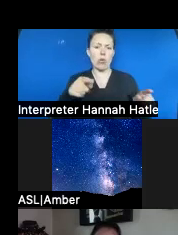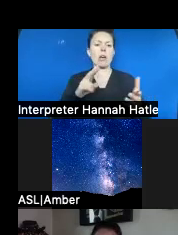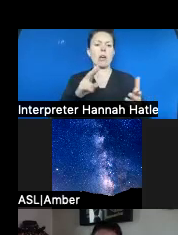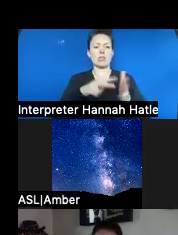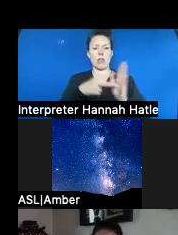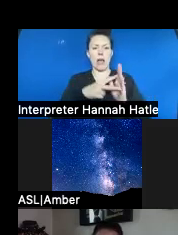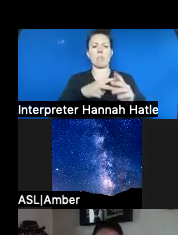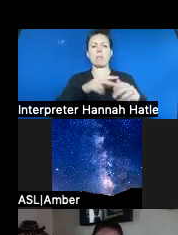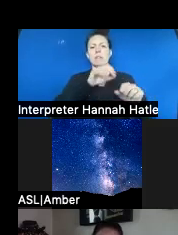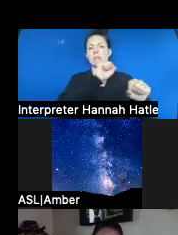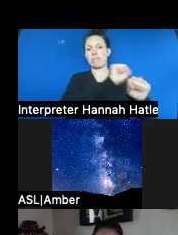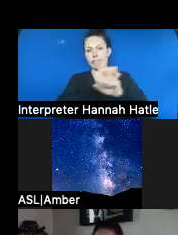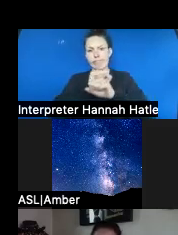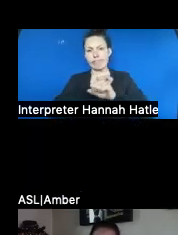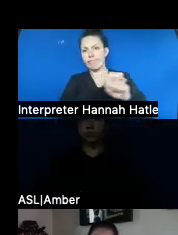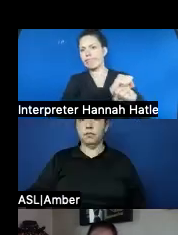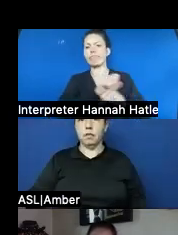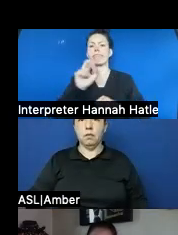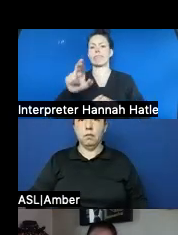slavery.